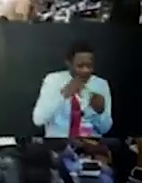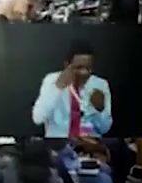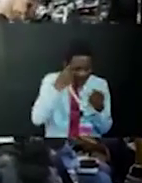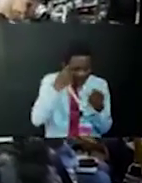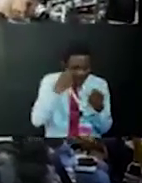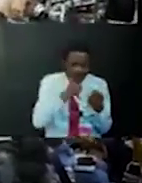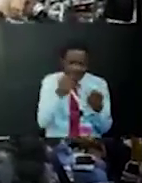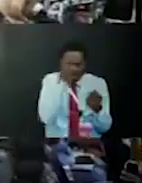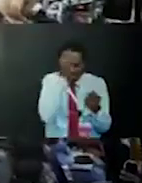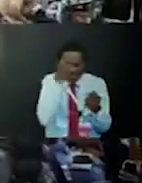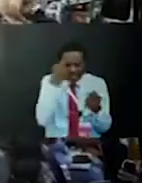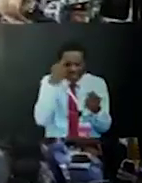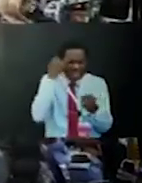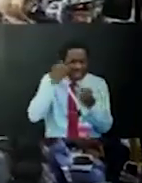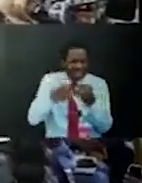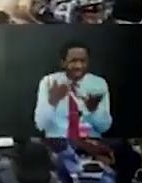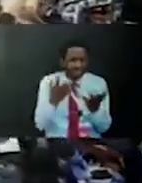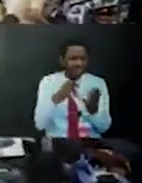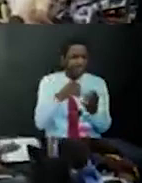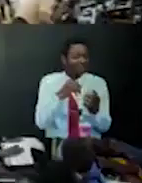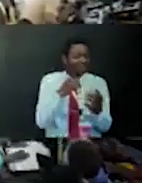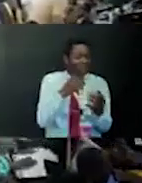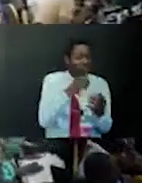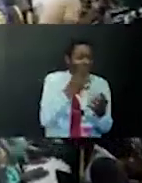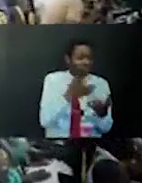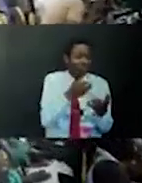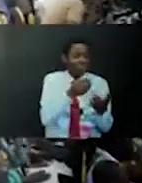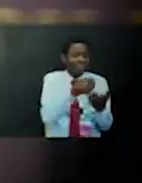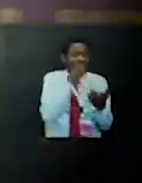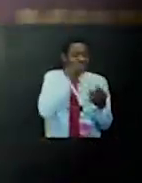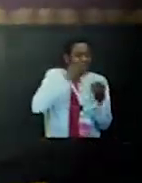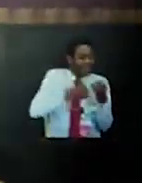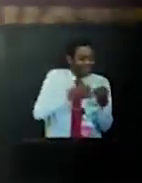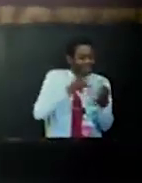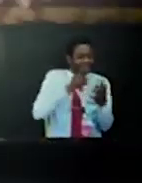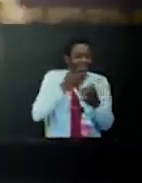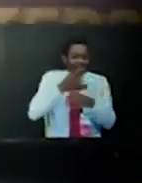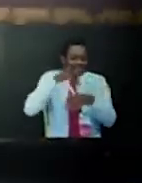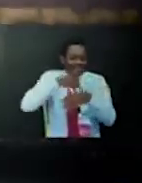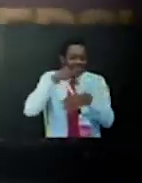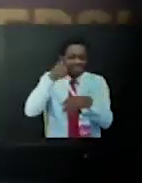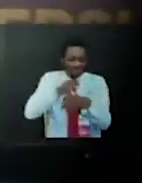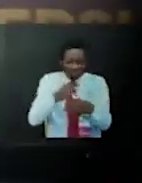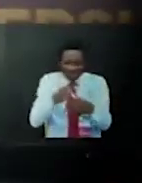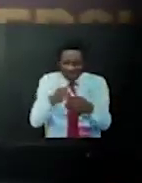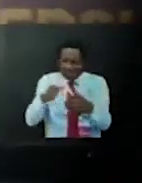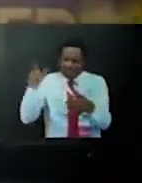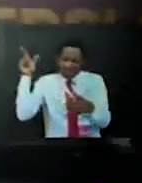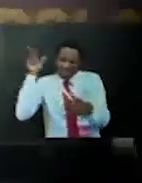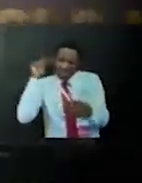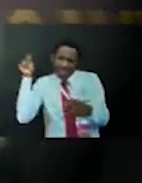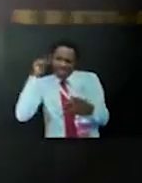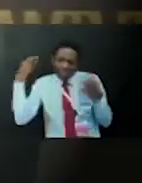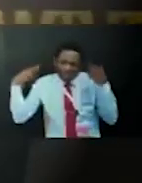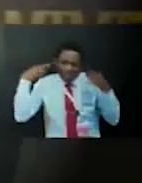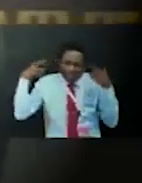God and offend her stomach. Just stay safe. And all these people are amongst our members. If you don't teach them